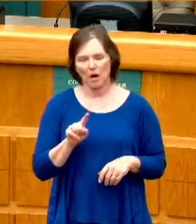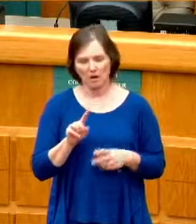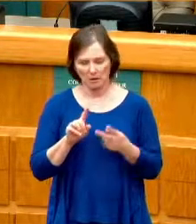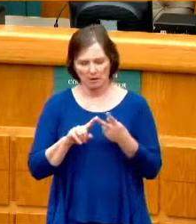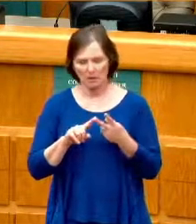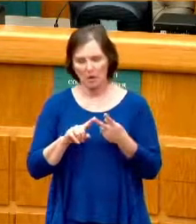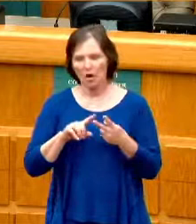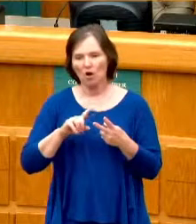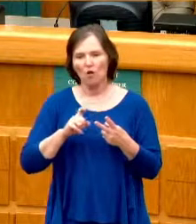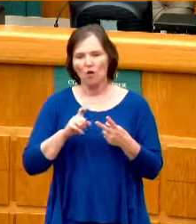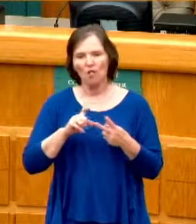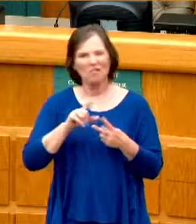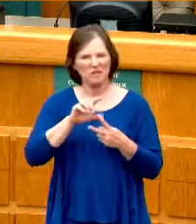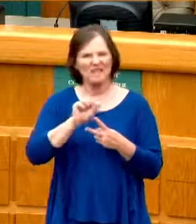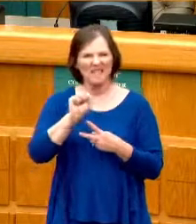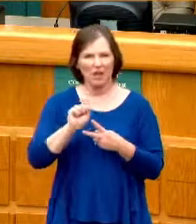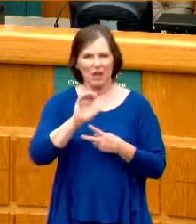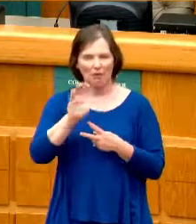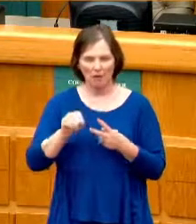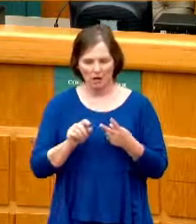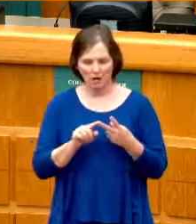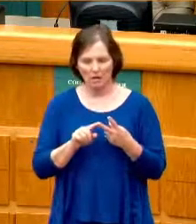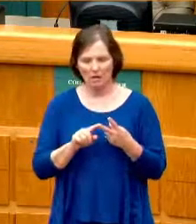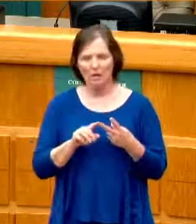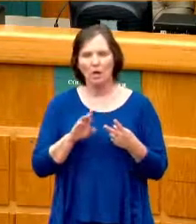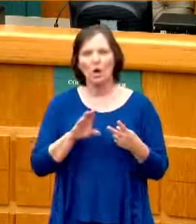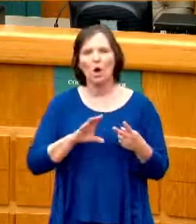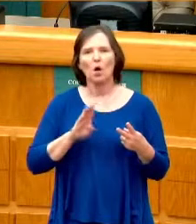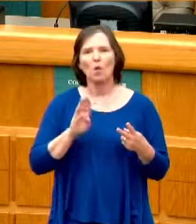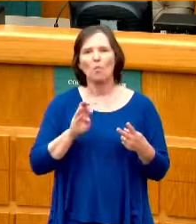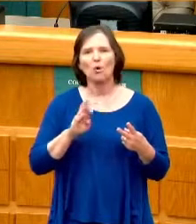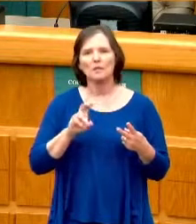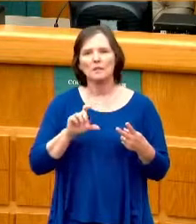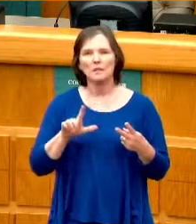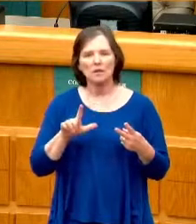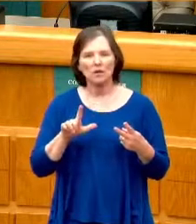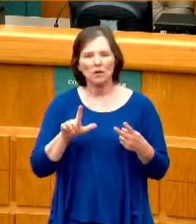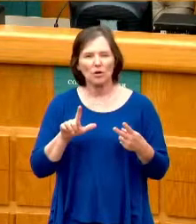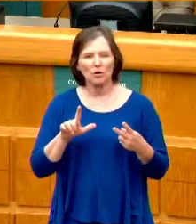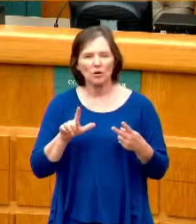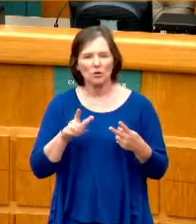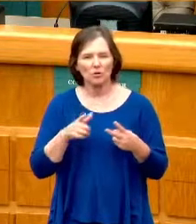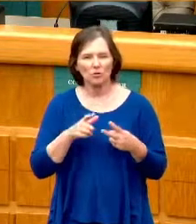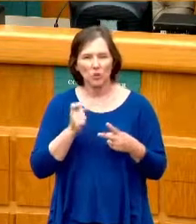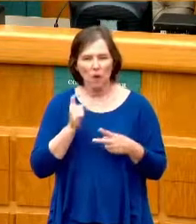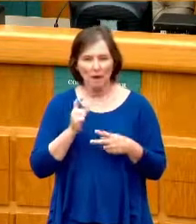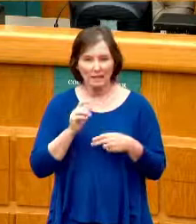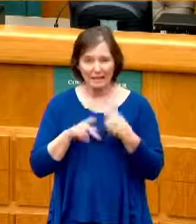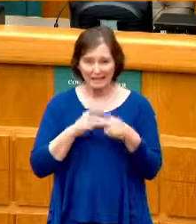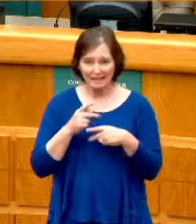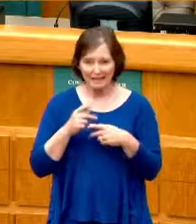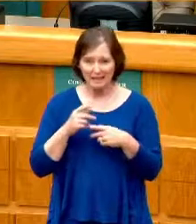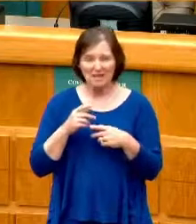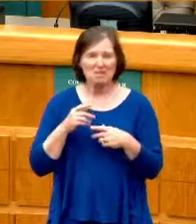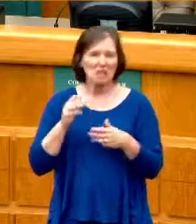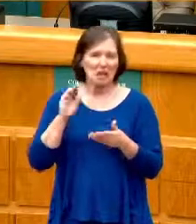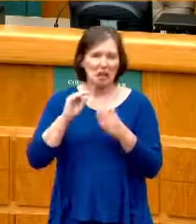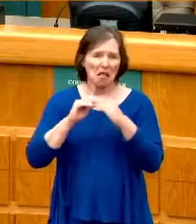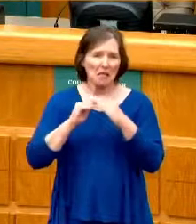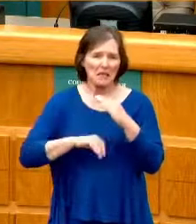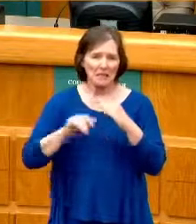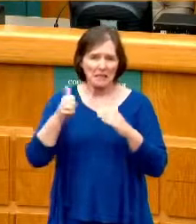Brazilian, in Texas, there's less than 10 cases of each of those, but it only takes 1 case of